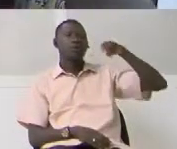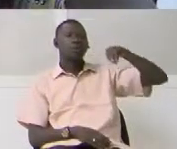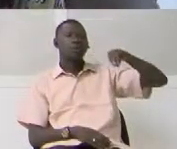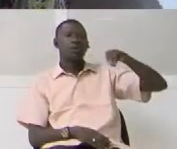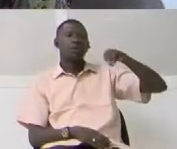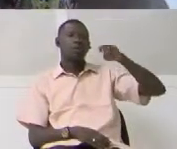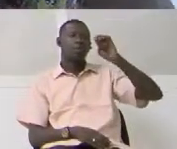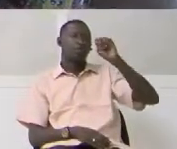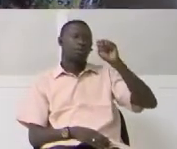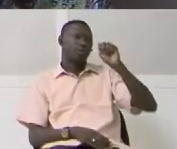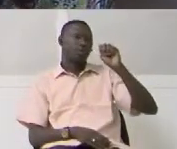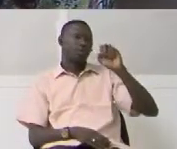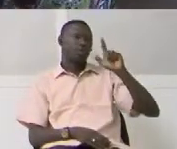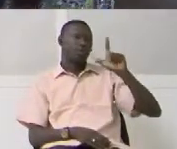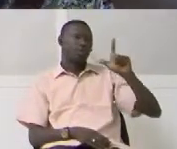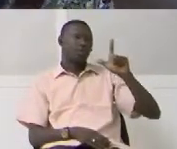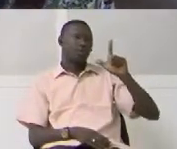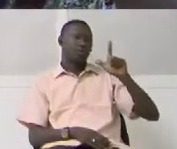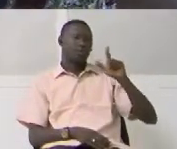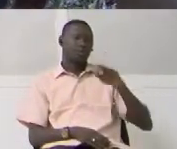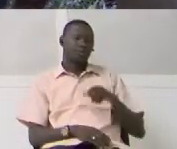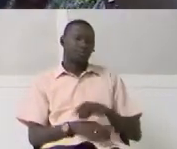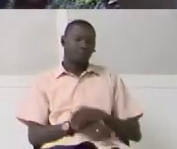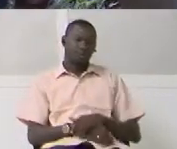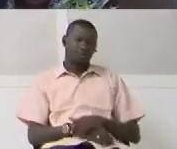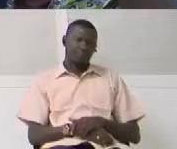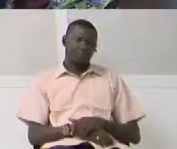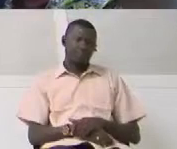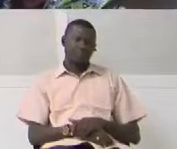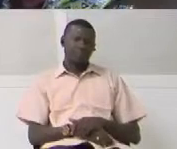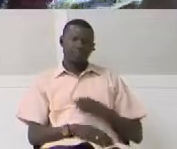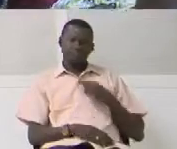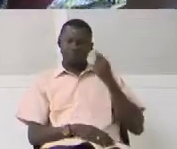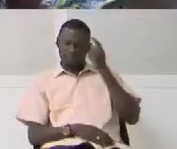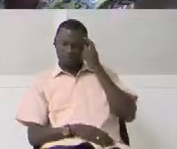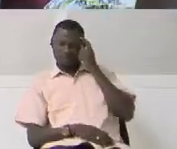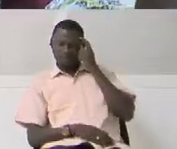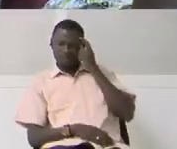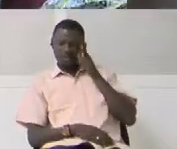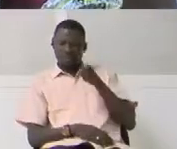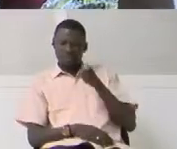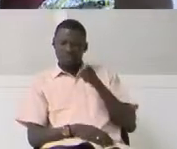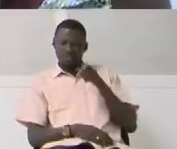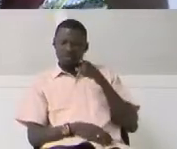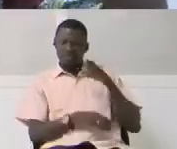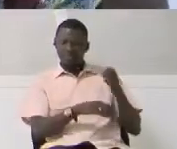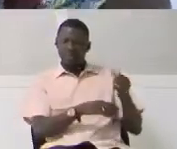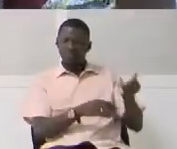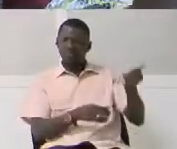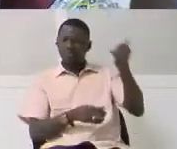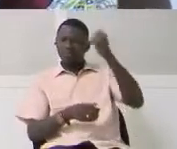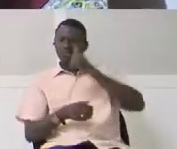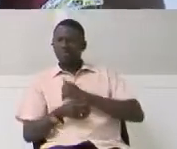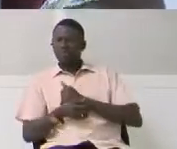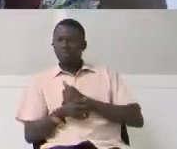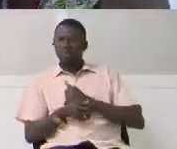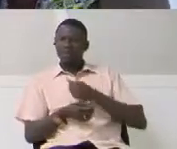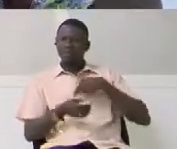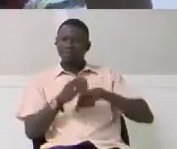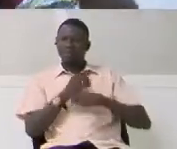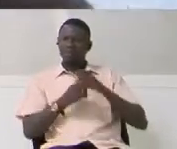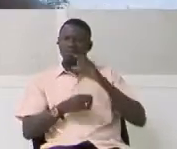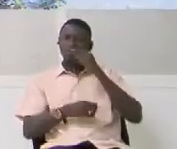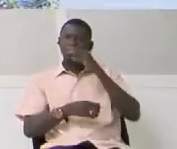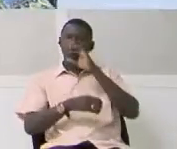Mareli suma ko inde suma deka dina muna dimbele xalé yi. I said if jara ci métier